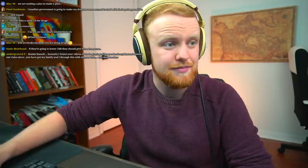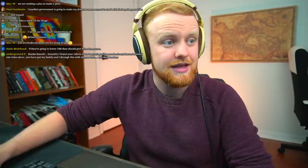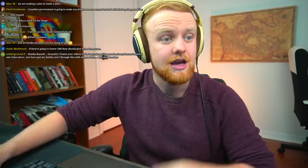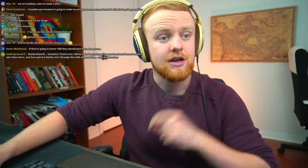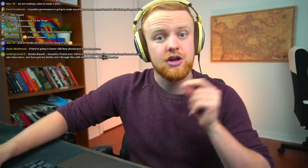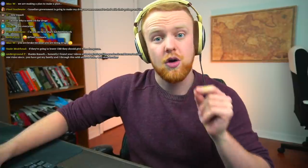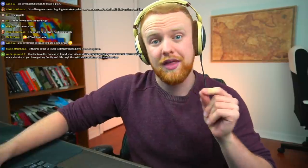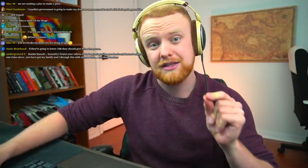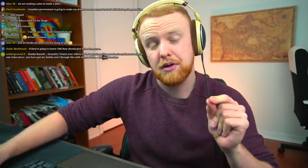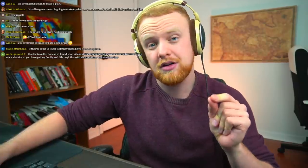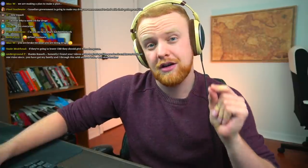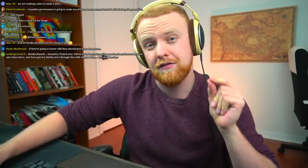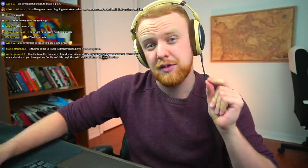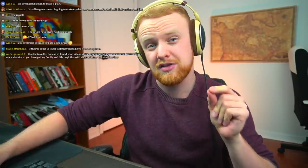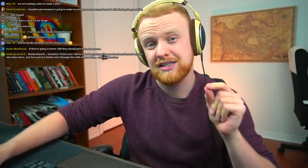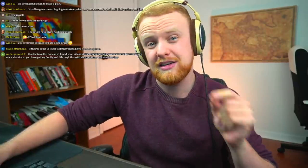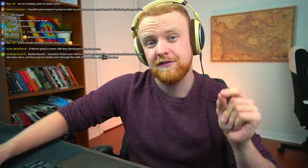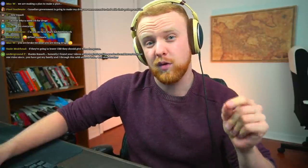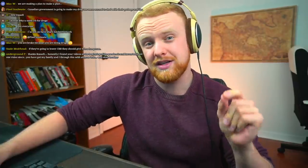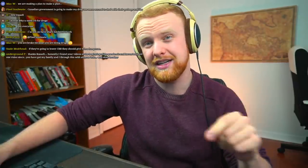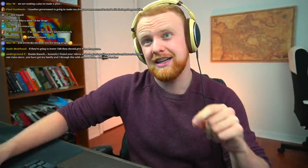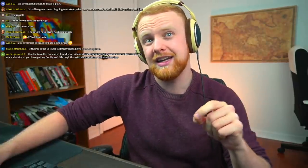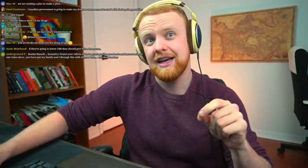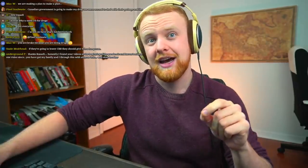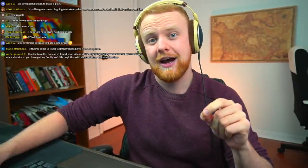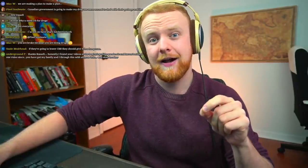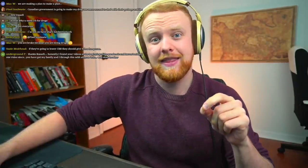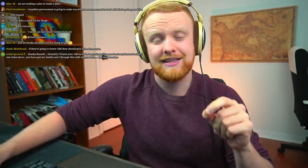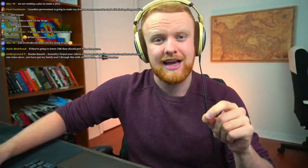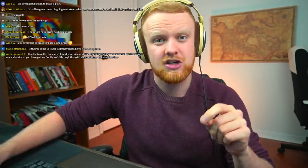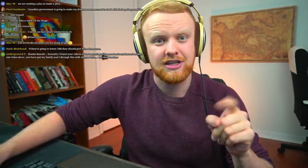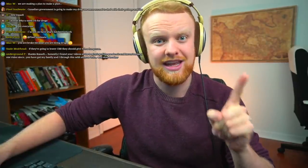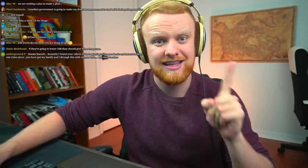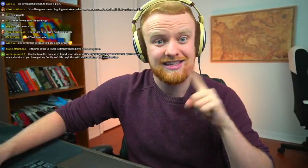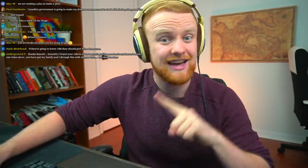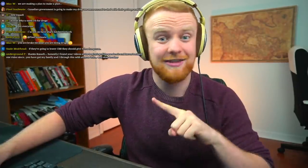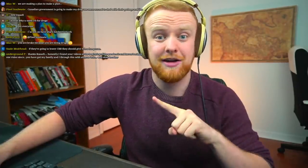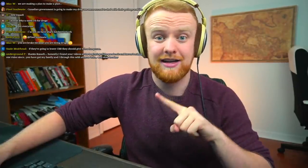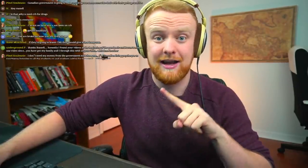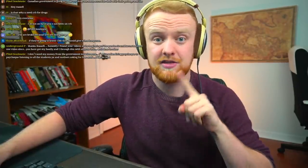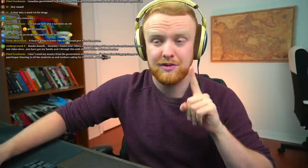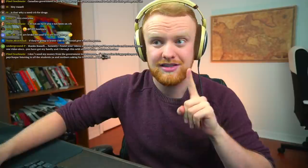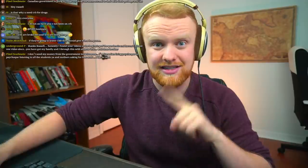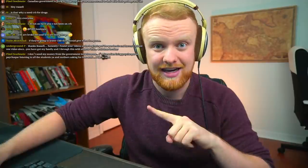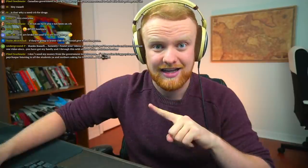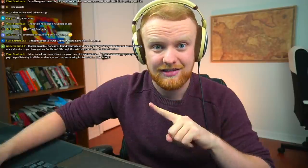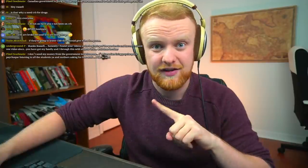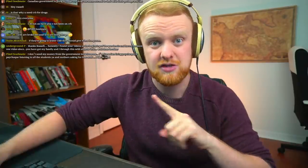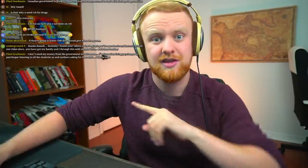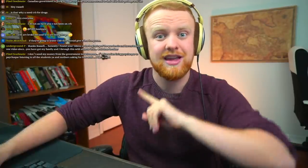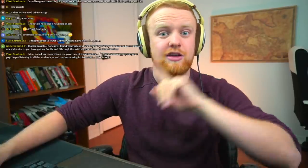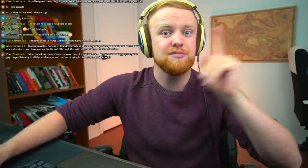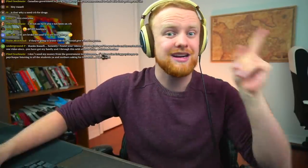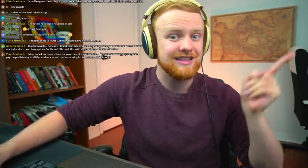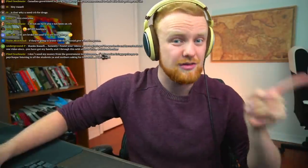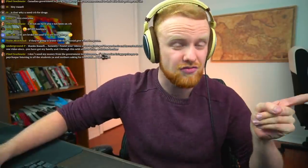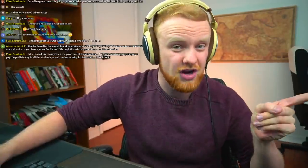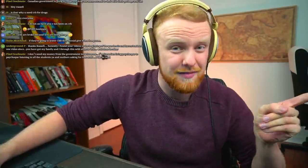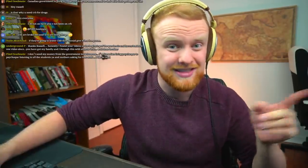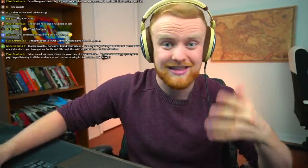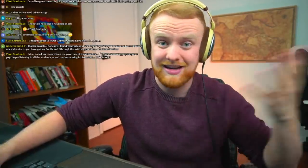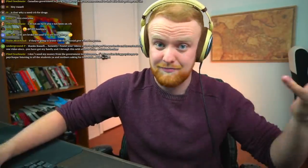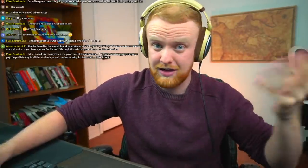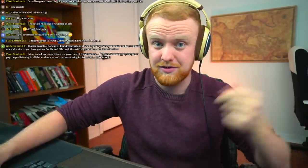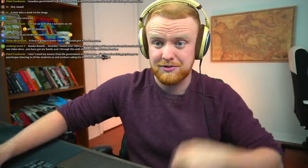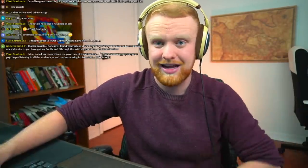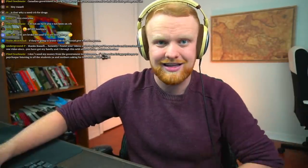for CCB? No, that's part of Bill C-14, and that's actually in the Senate right now. So once the Senate gets finished with it, it goes back to the House of